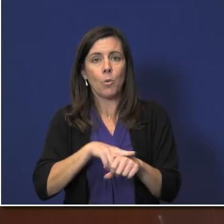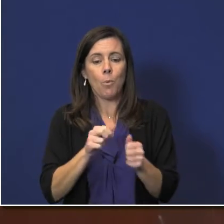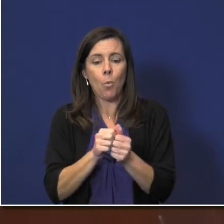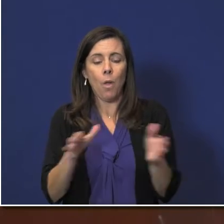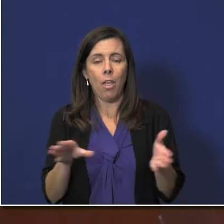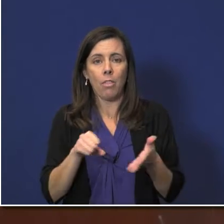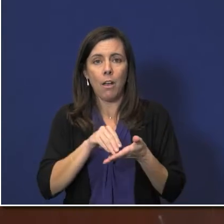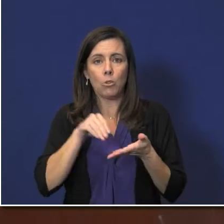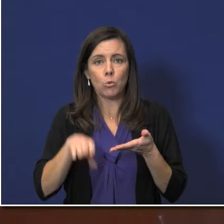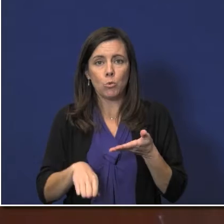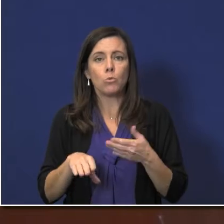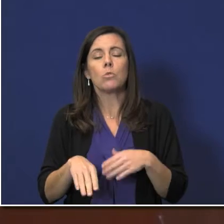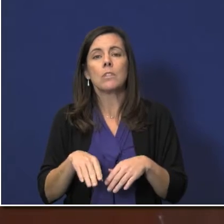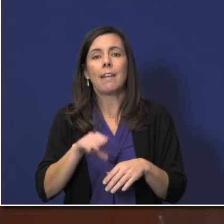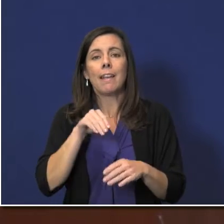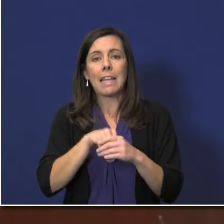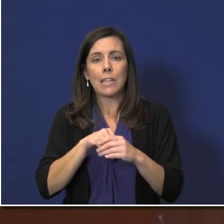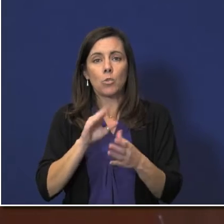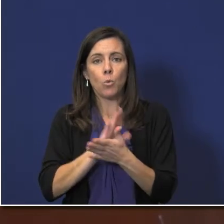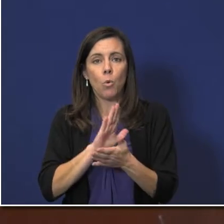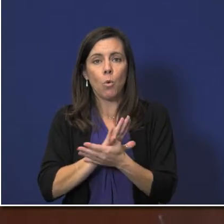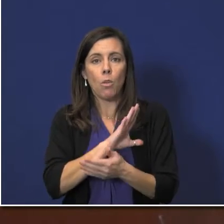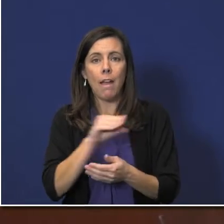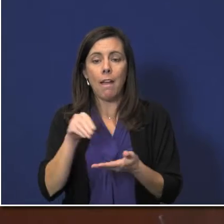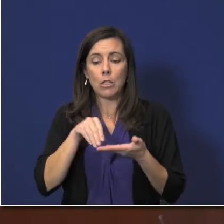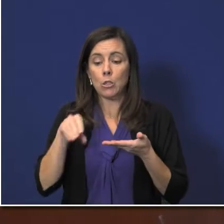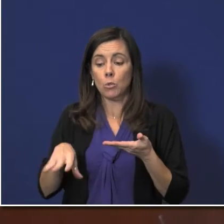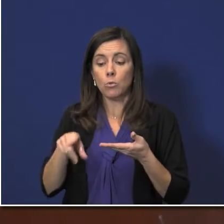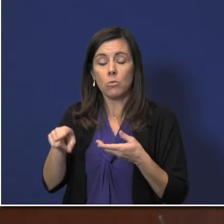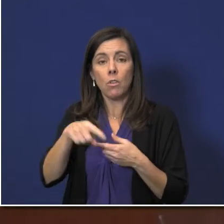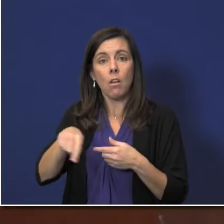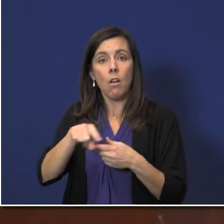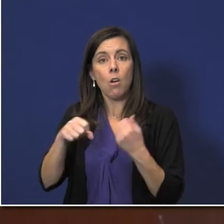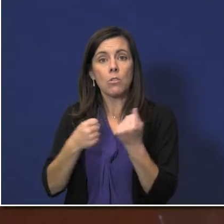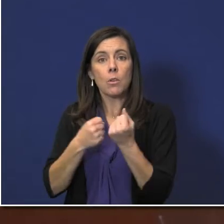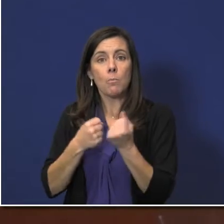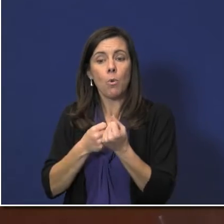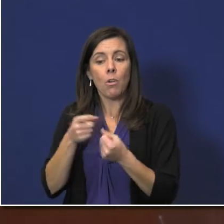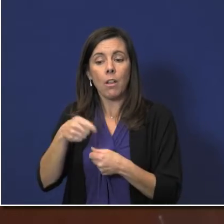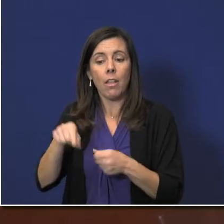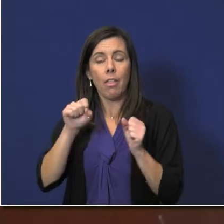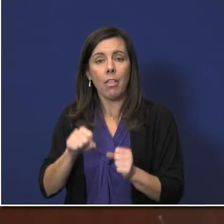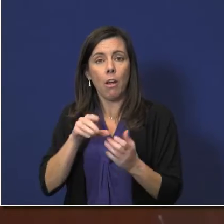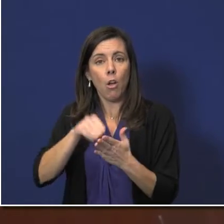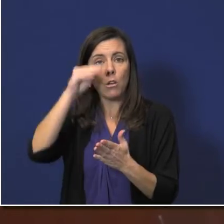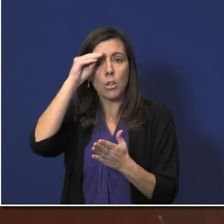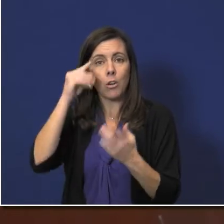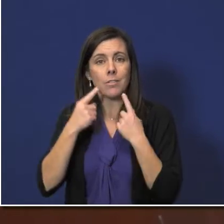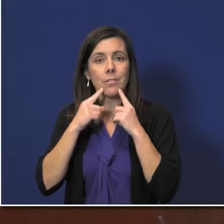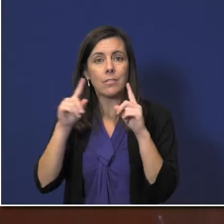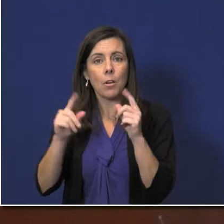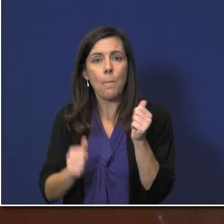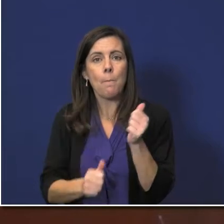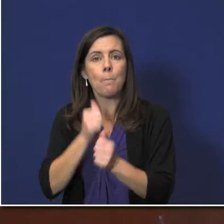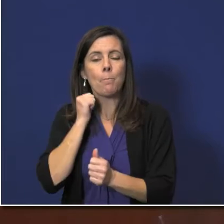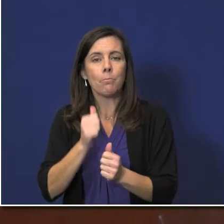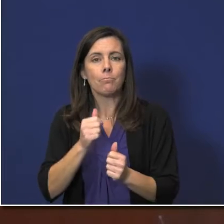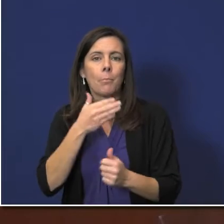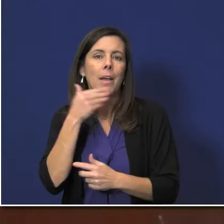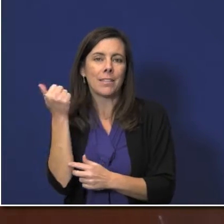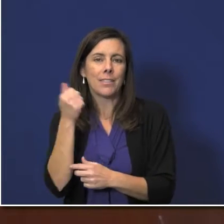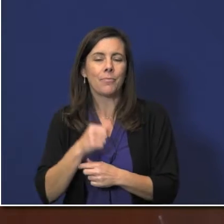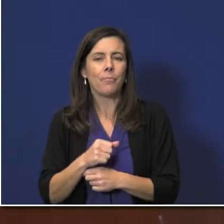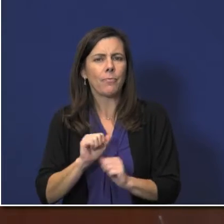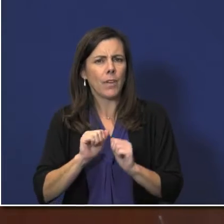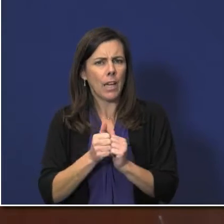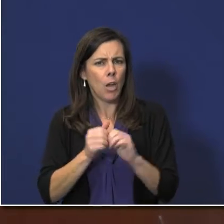and every student is supported in a way that enables them to learn and exceed most effectively. The quickest way to make that happen is to